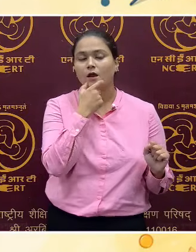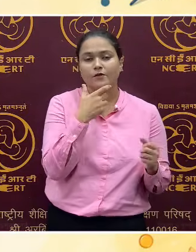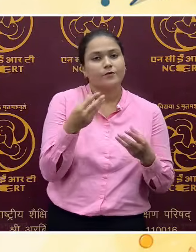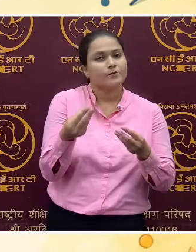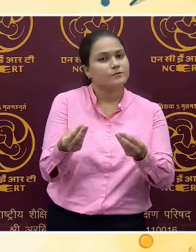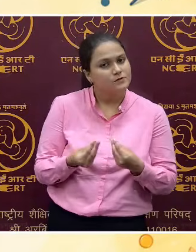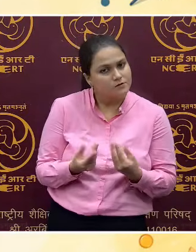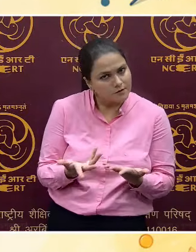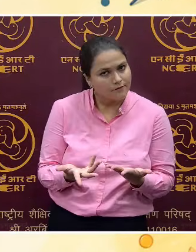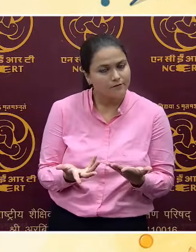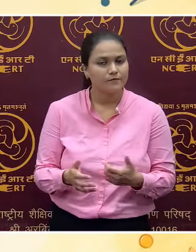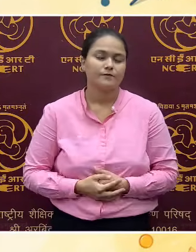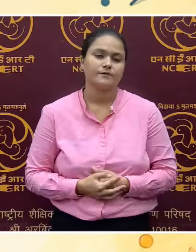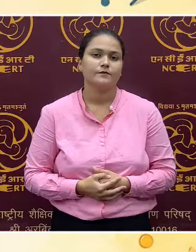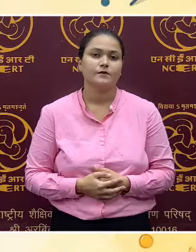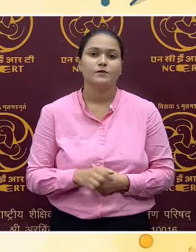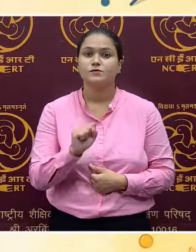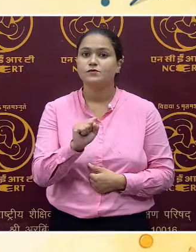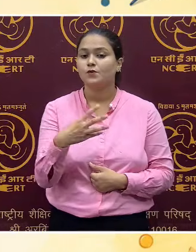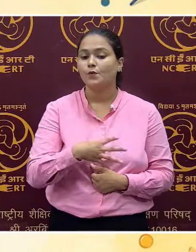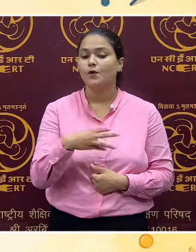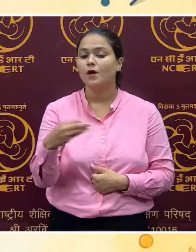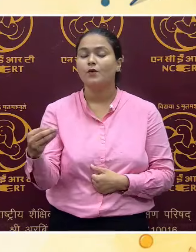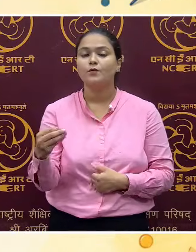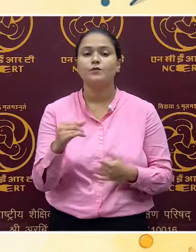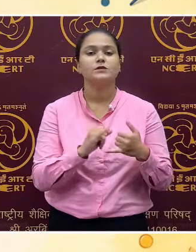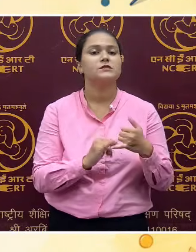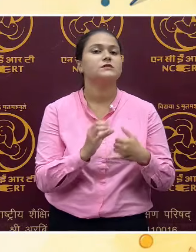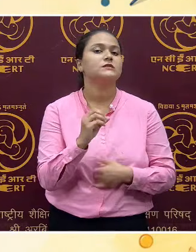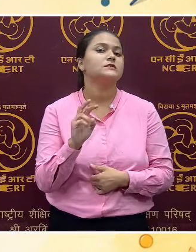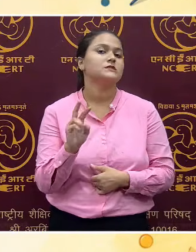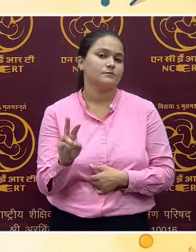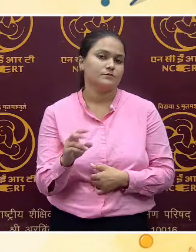obtained, and so you remove the subject.